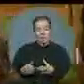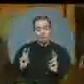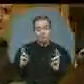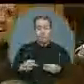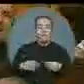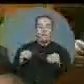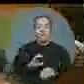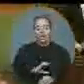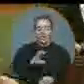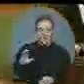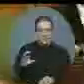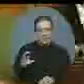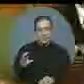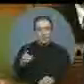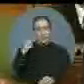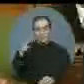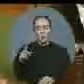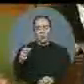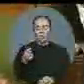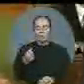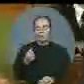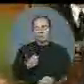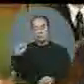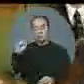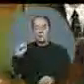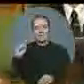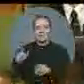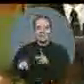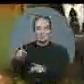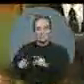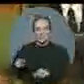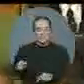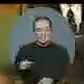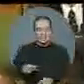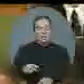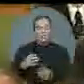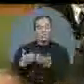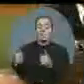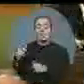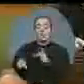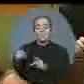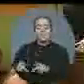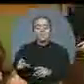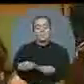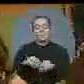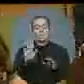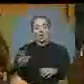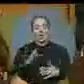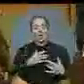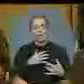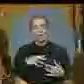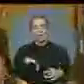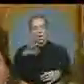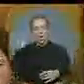Québécois teams are saying that the Separatists are solding their souls to the Liberals. He needs to choose between these two